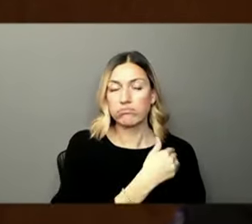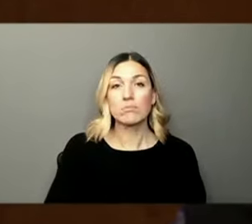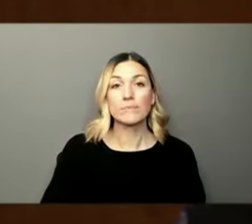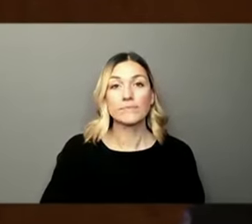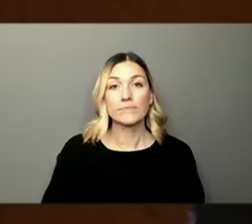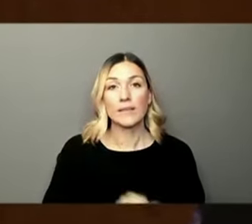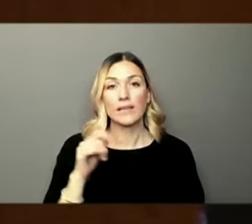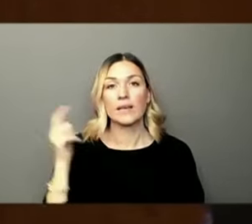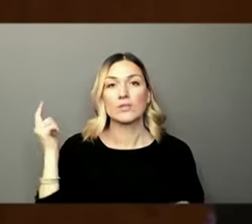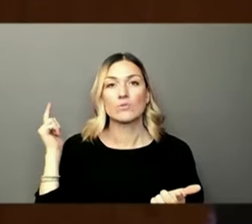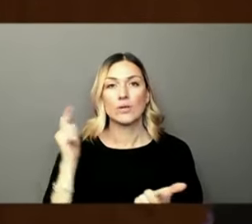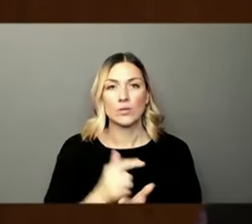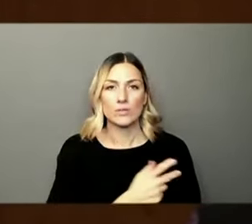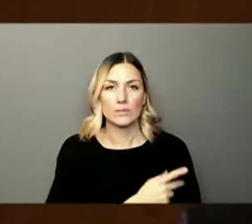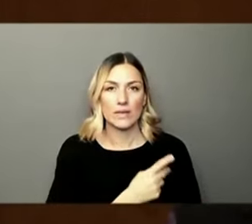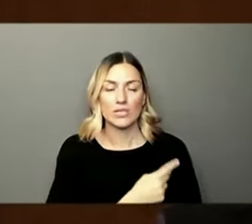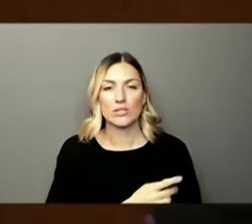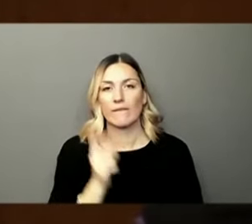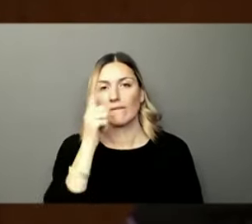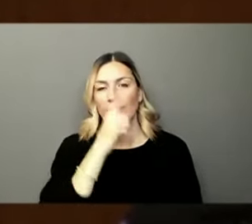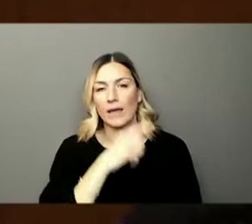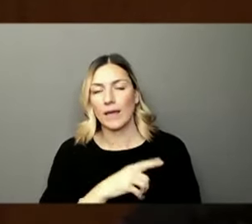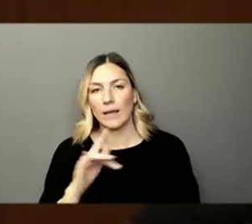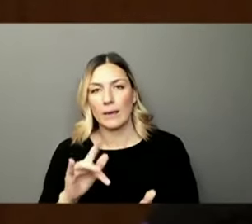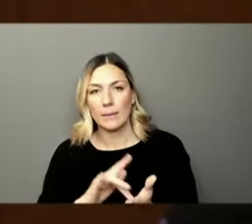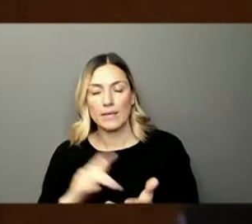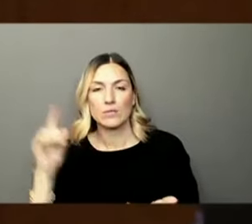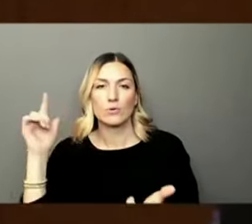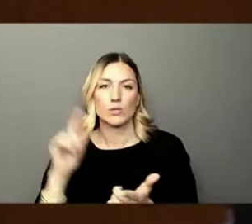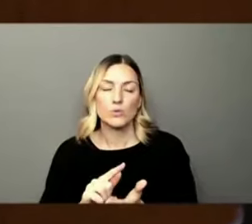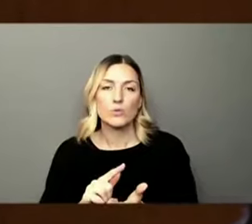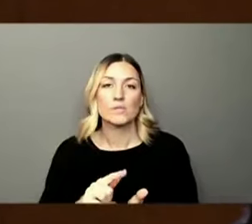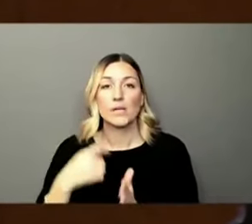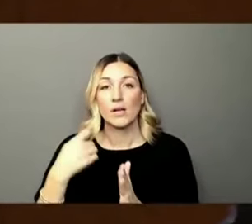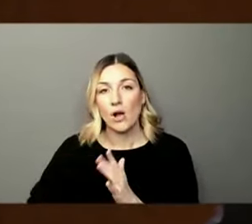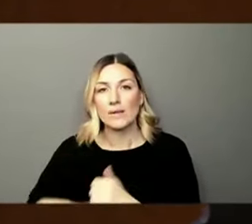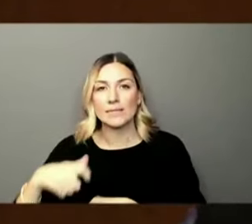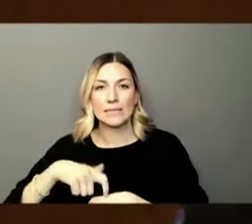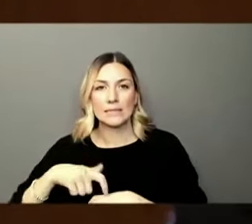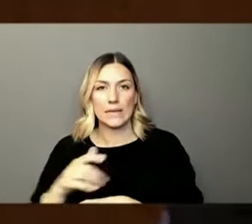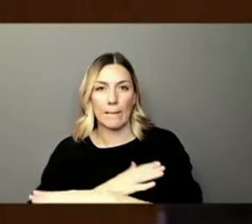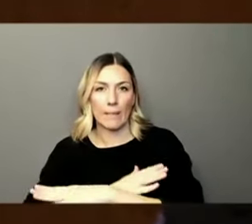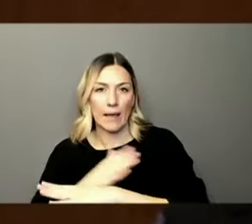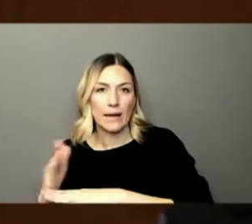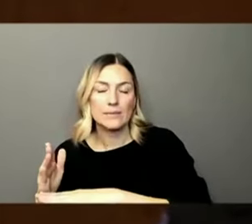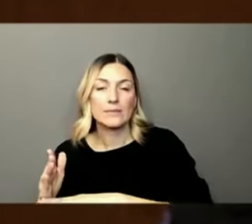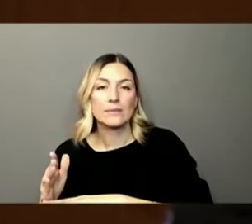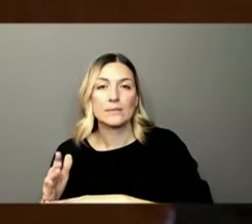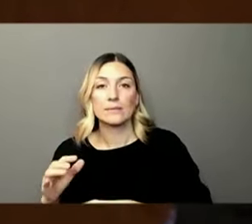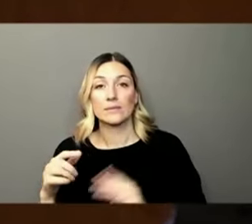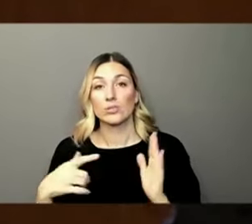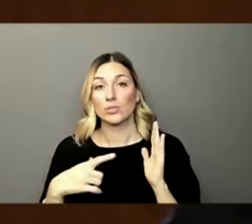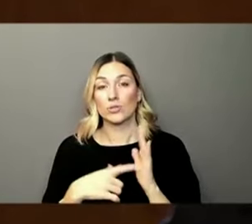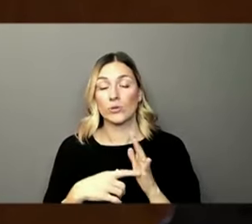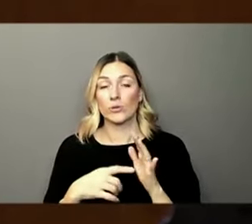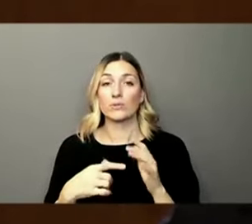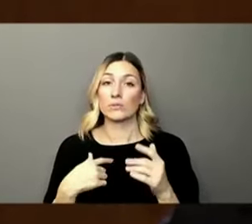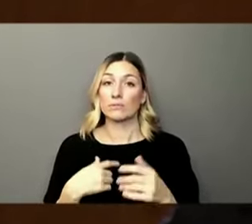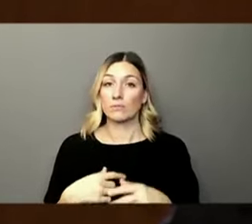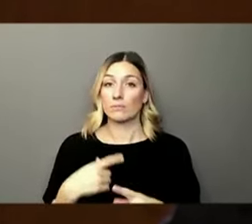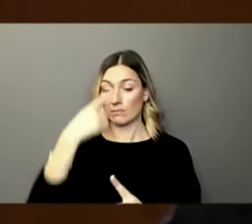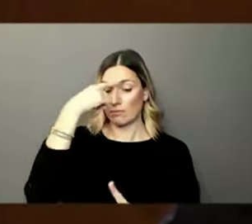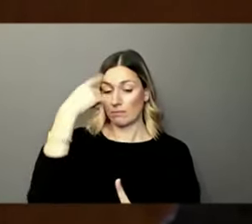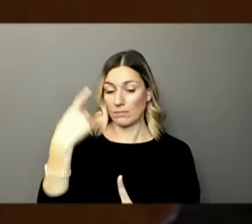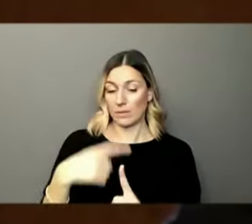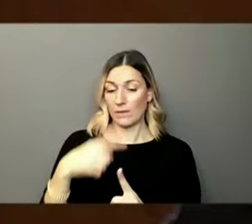reduced patients on placebo, reduced costs, reduced timelines. This model shows significant promise for sustainable infrastructure